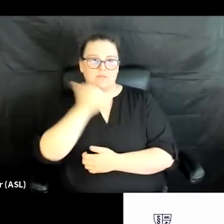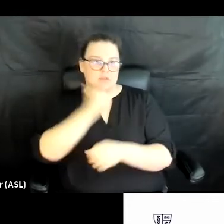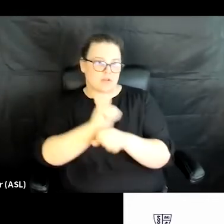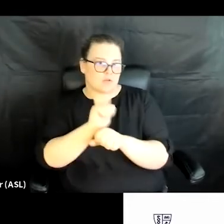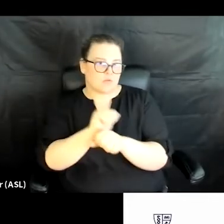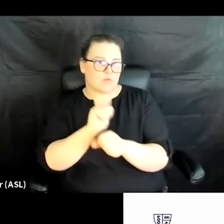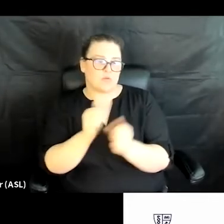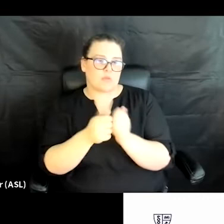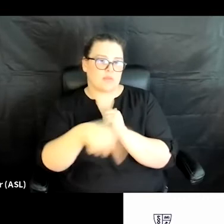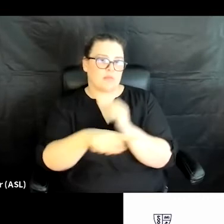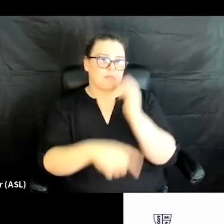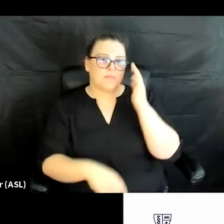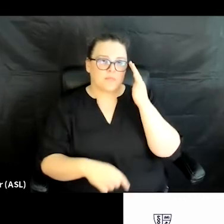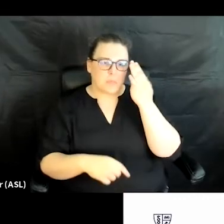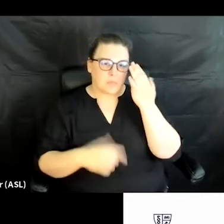ahead, Carlene and Clivia.